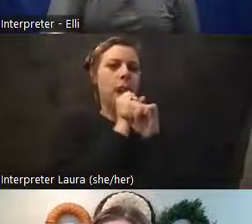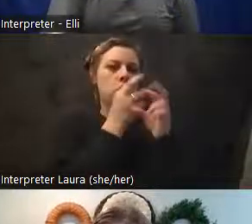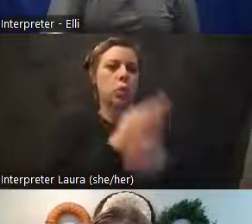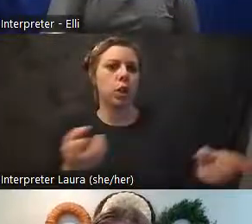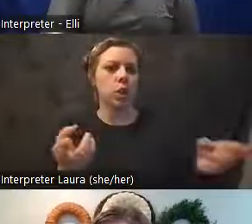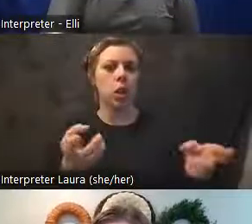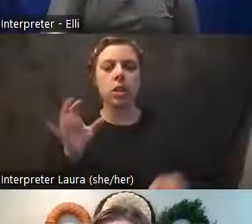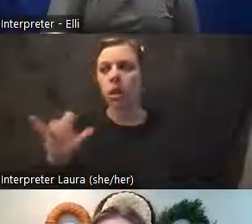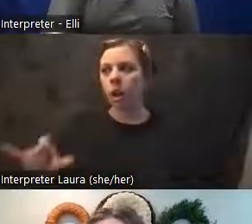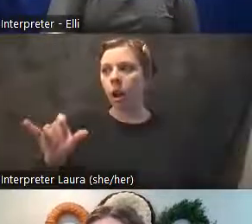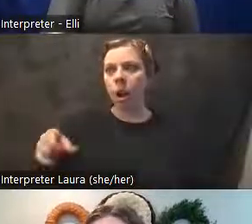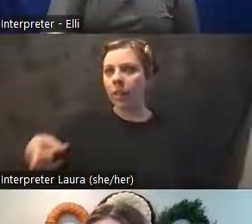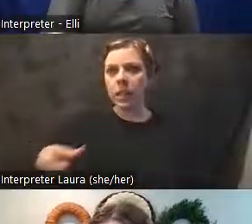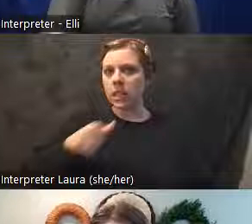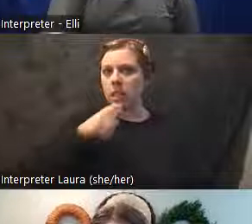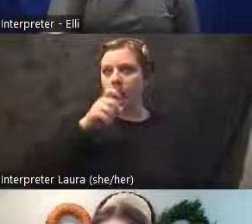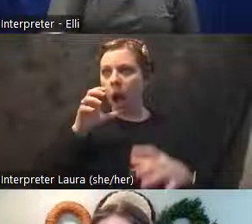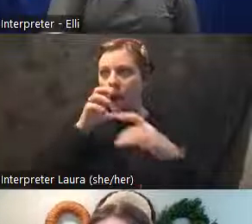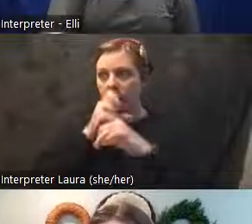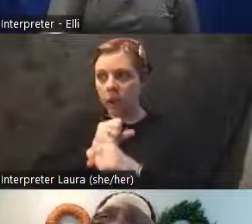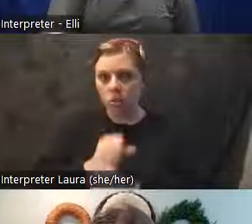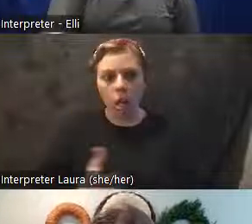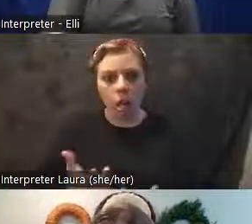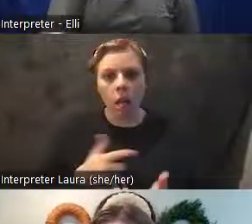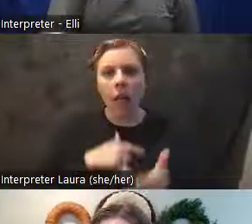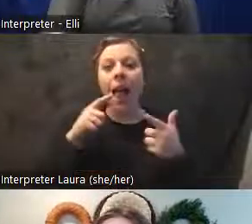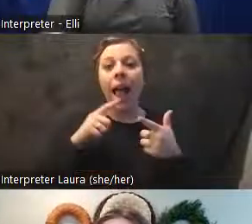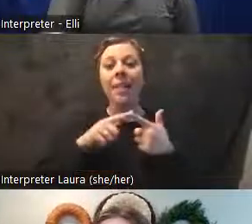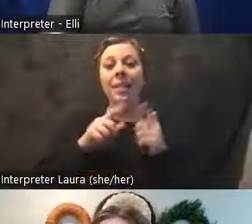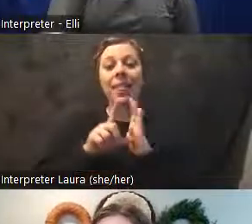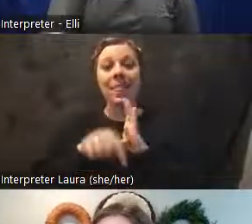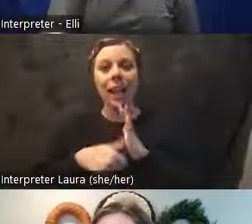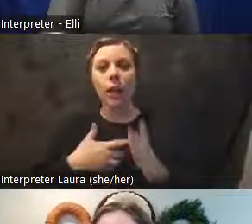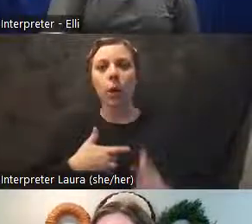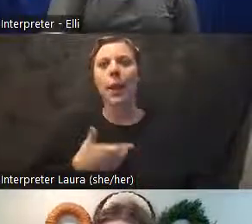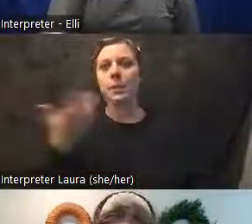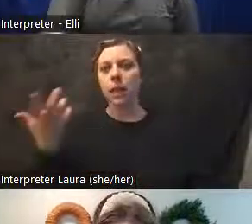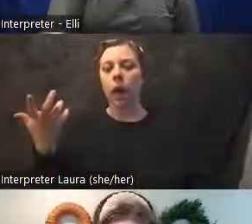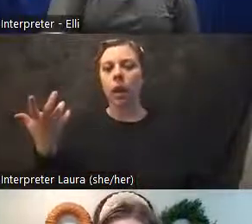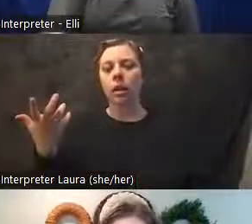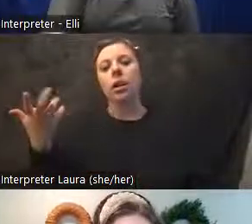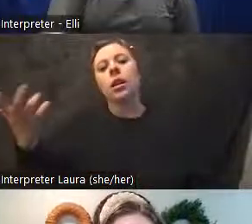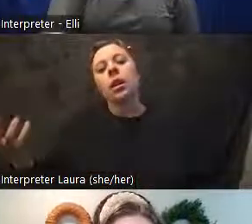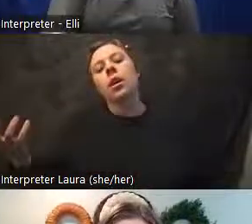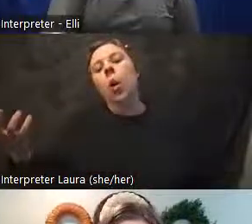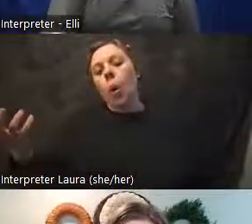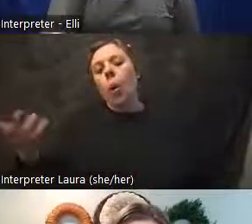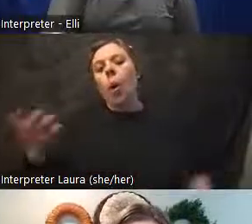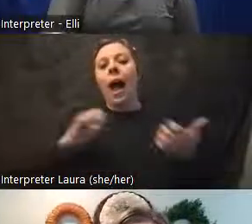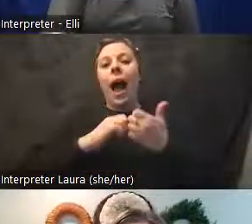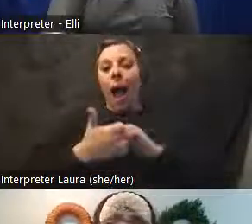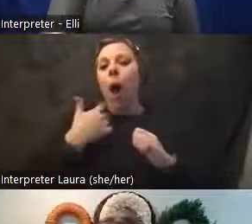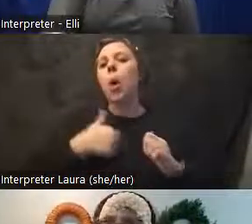not confidential, and then being upset when they received outreach. So how can we avoid